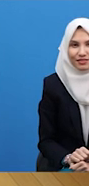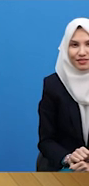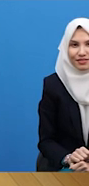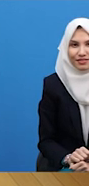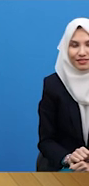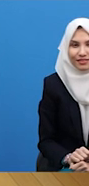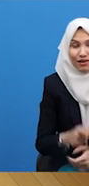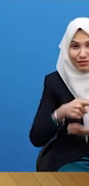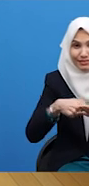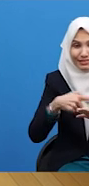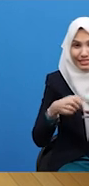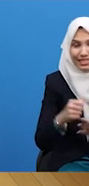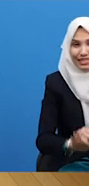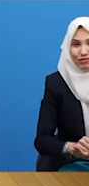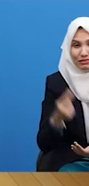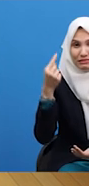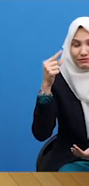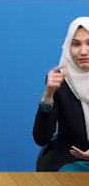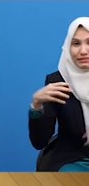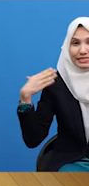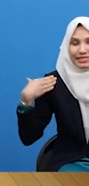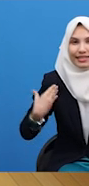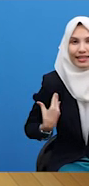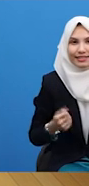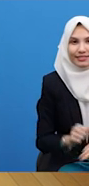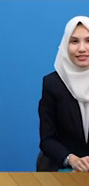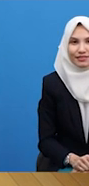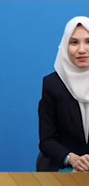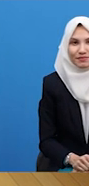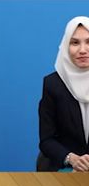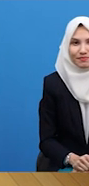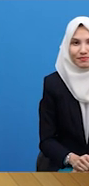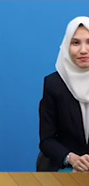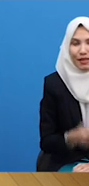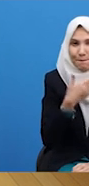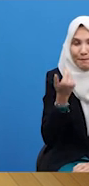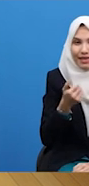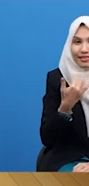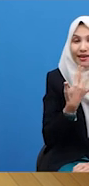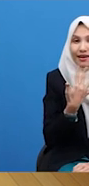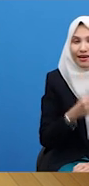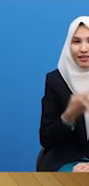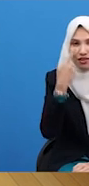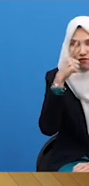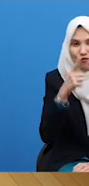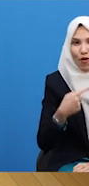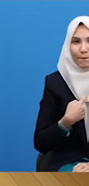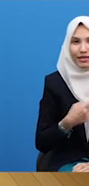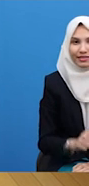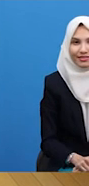Have I checked out the green t-shirt? That might be a better color for me.